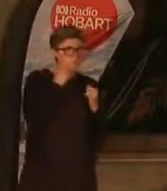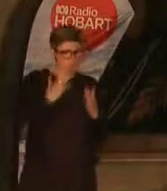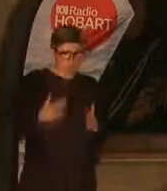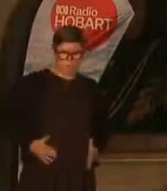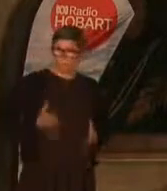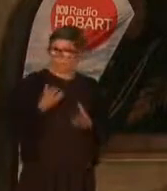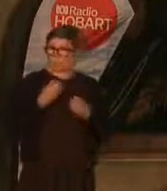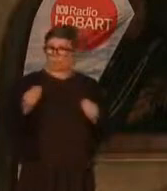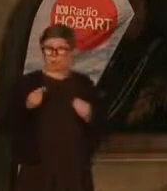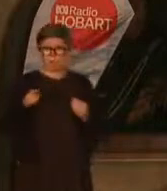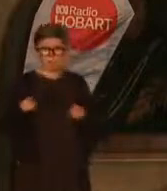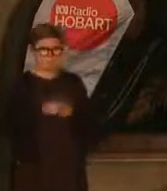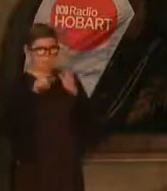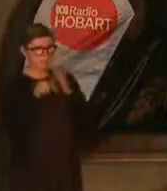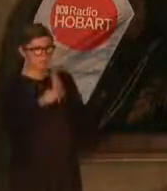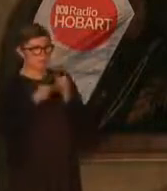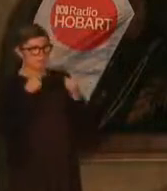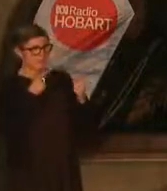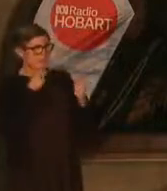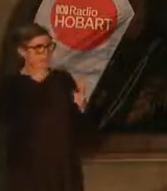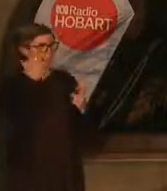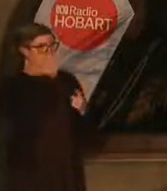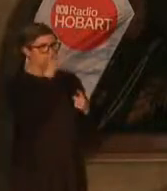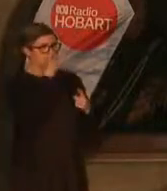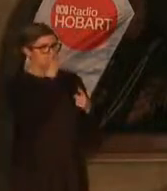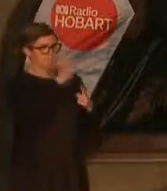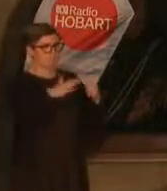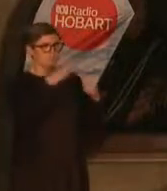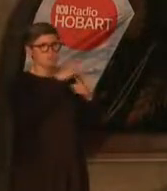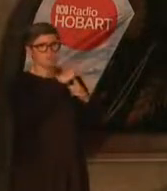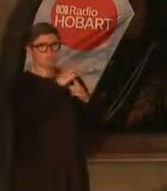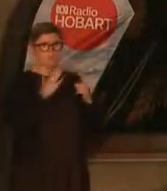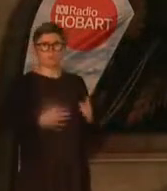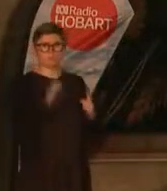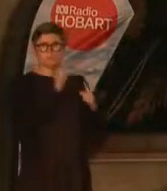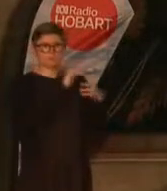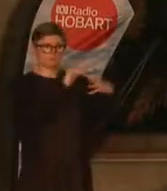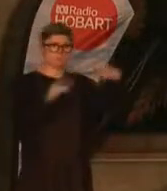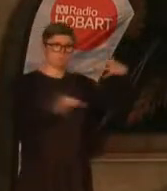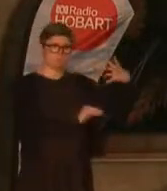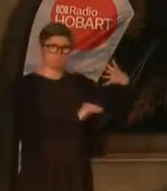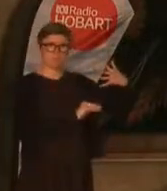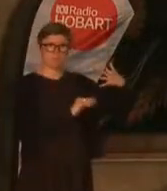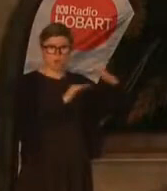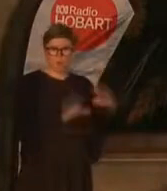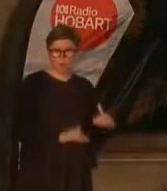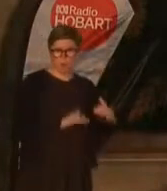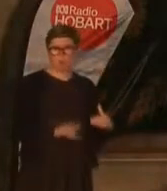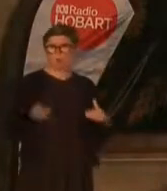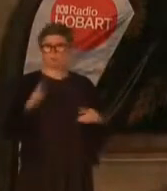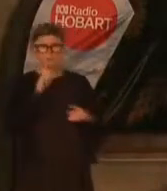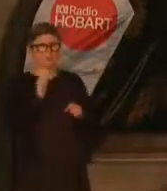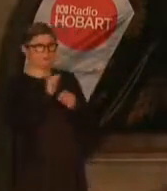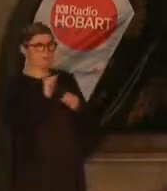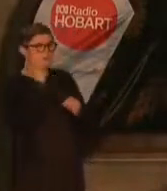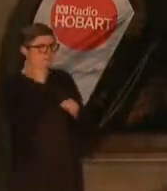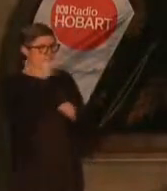at the lowest rung of evolution, and developing theories about our people being so primitive.